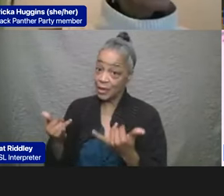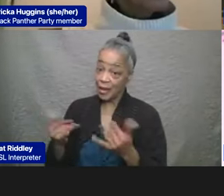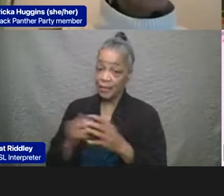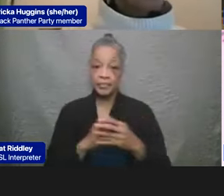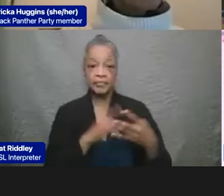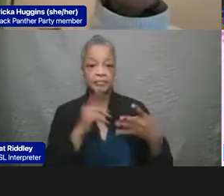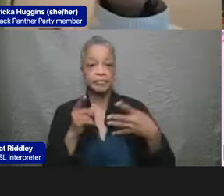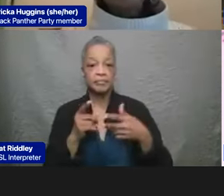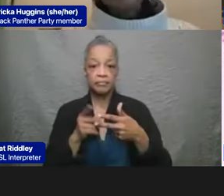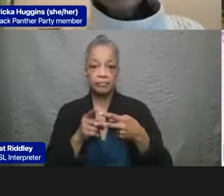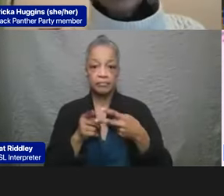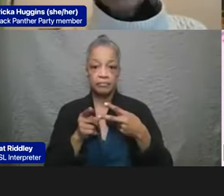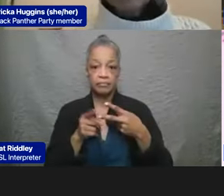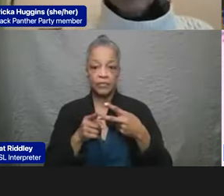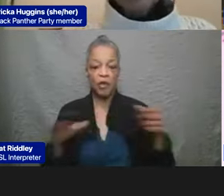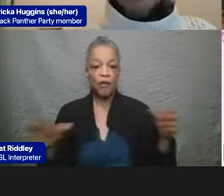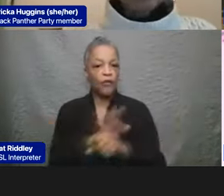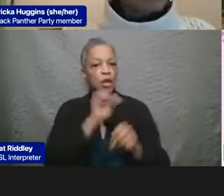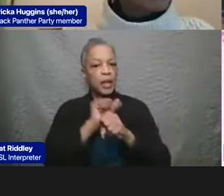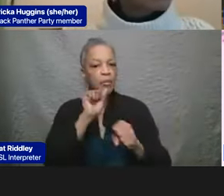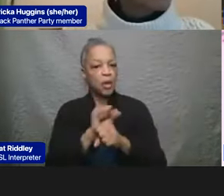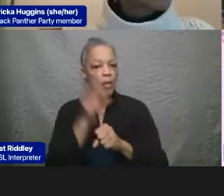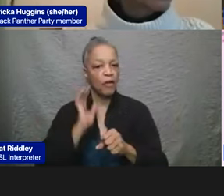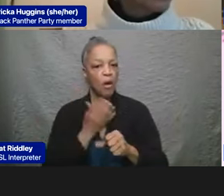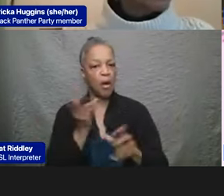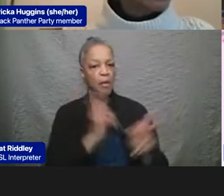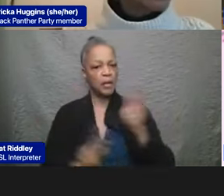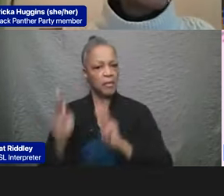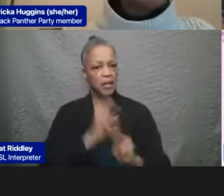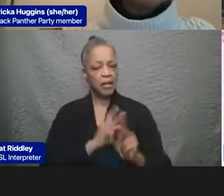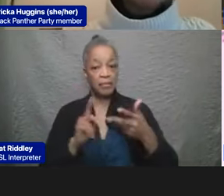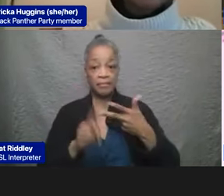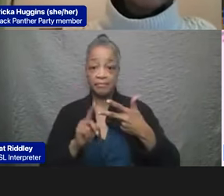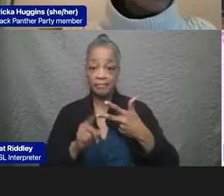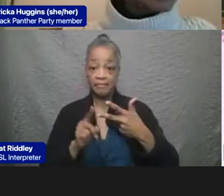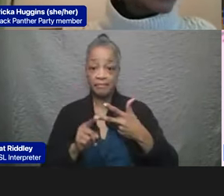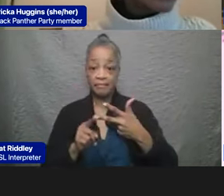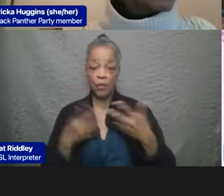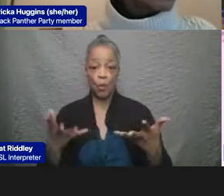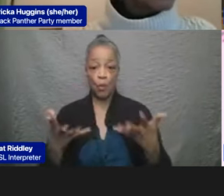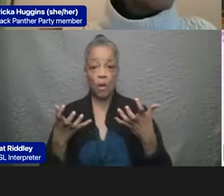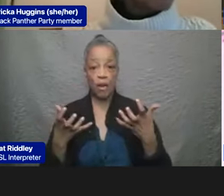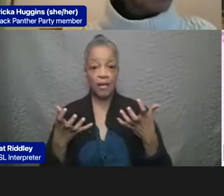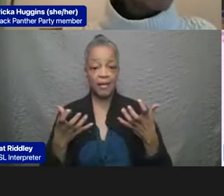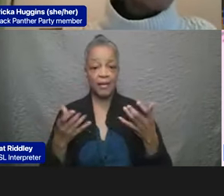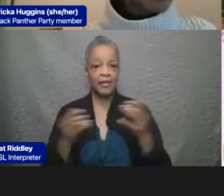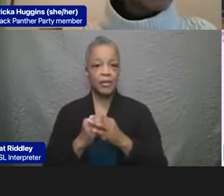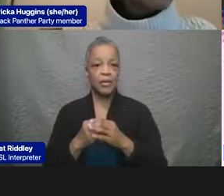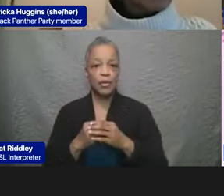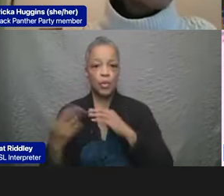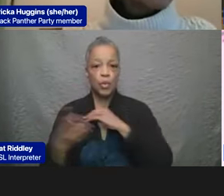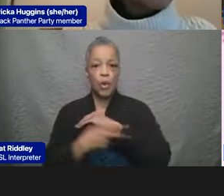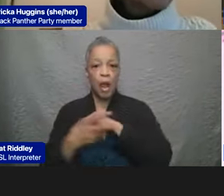Two, we want full employment for our people. Three, we want an end to the robbery